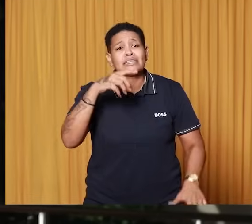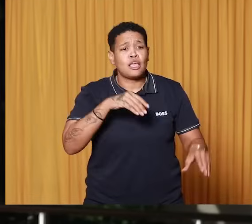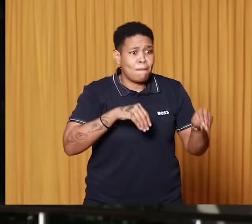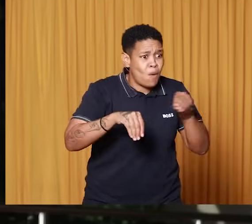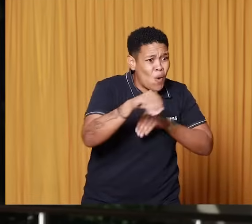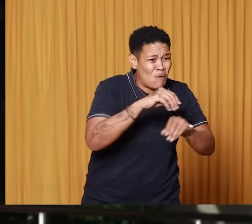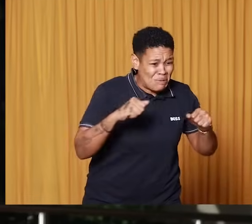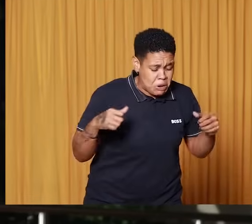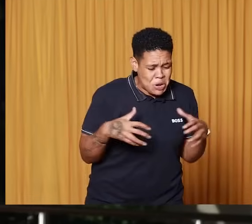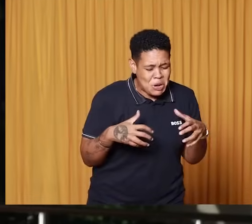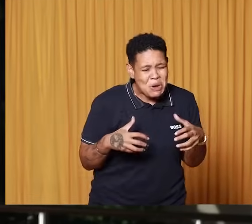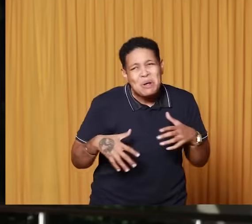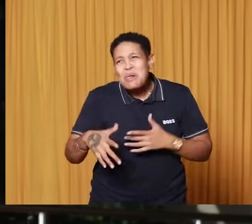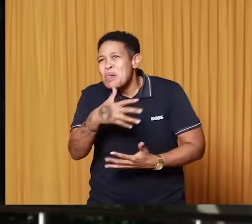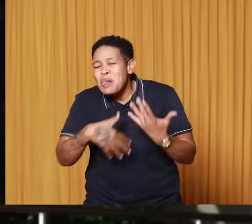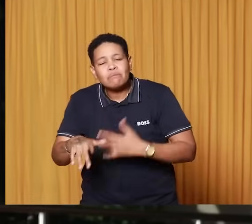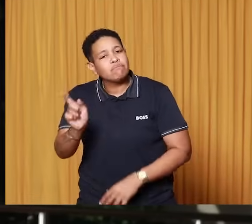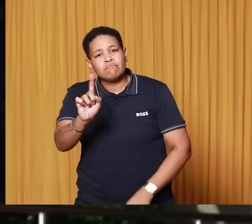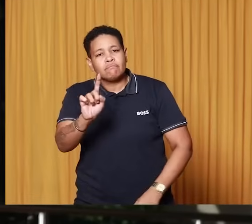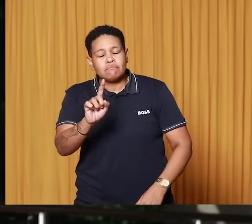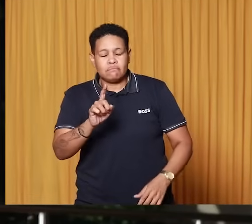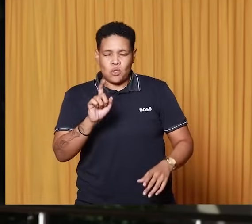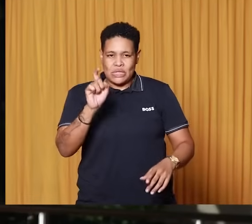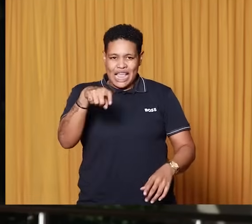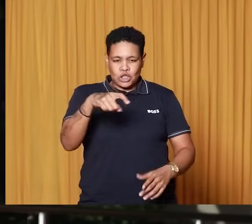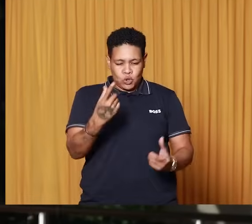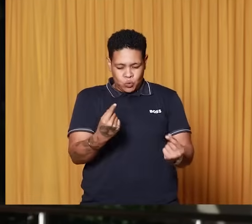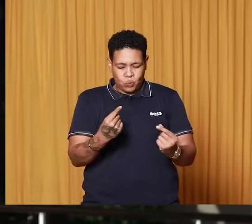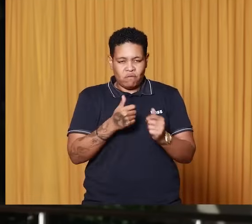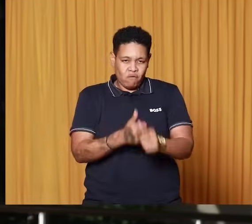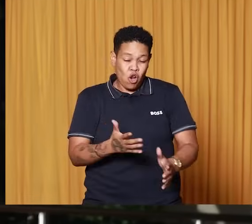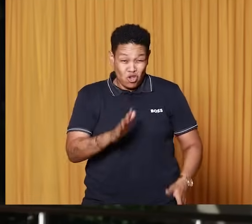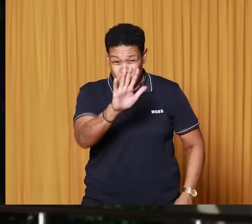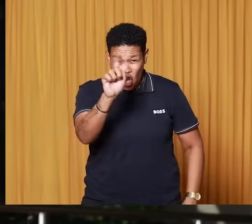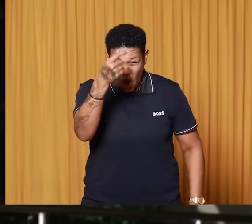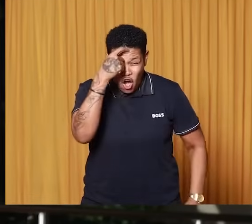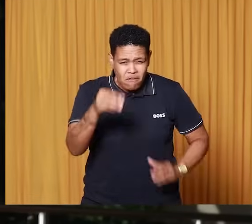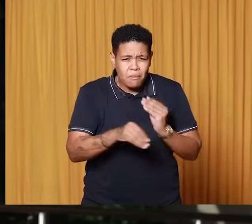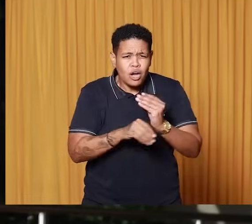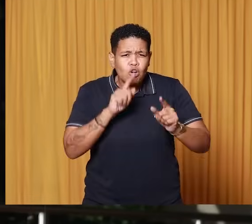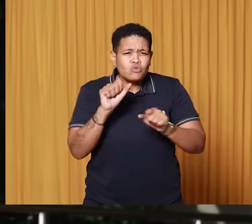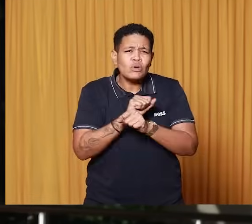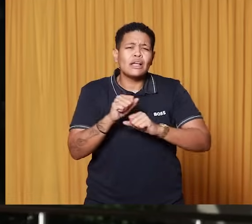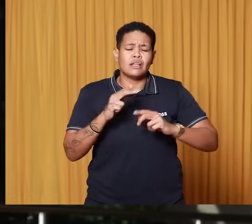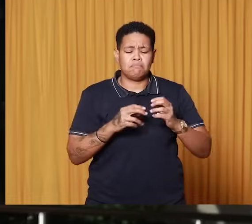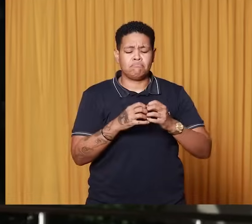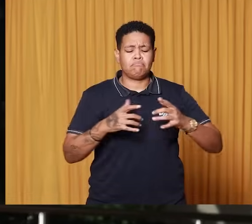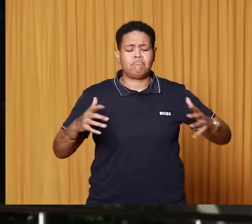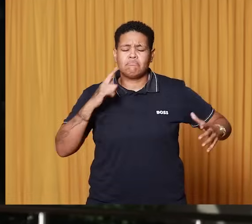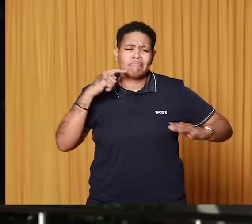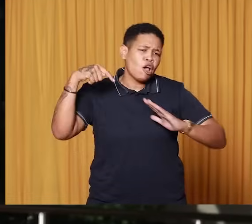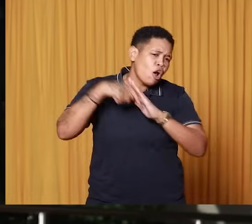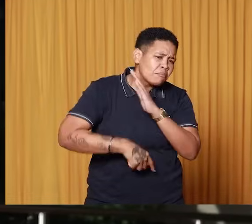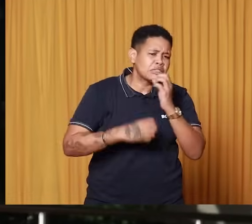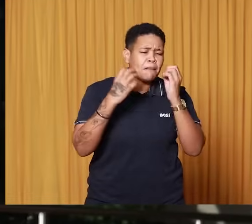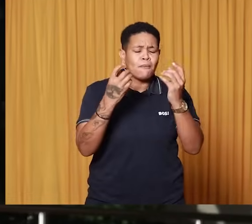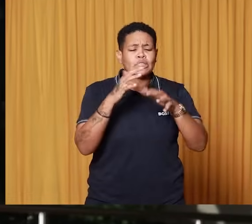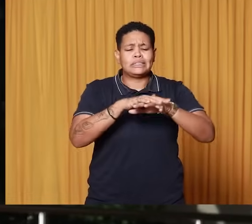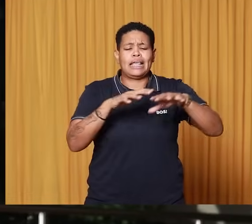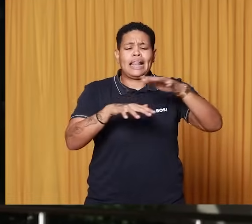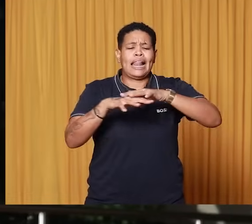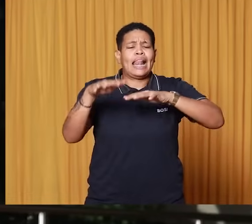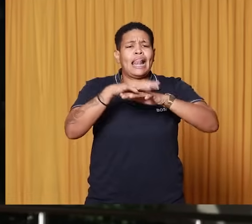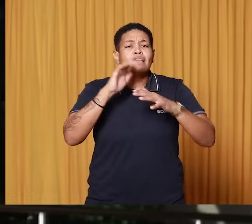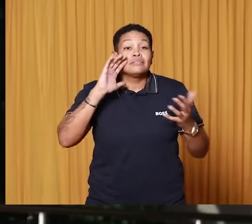movement and gatherings to what is necessary. Your government has built out a comprehensive multi-layered disaster